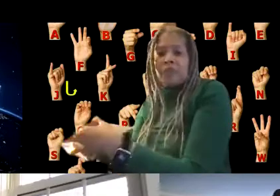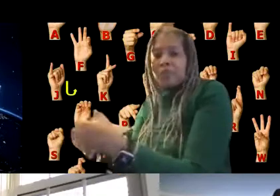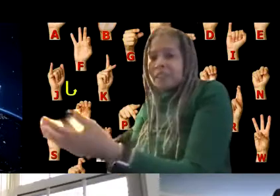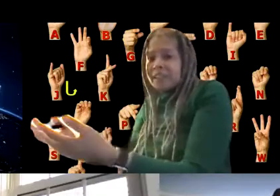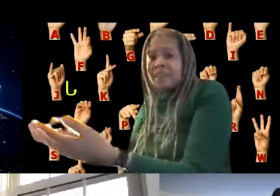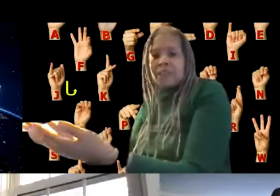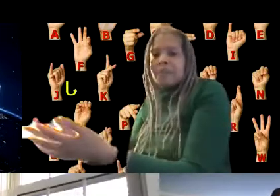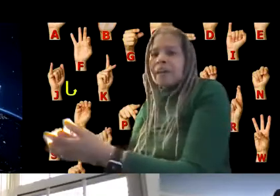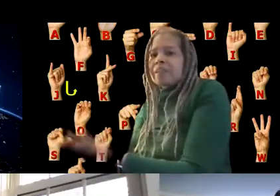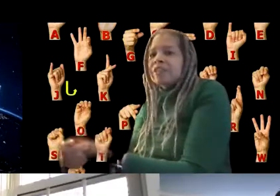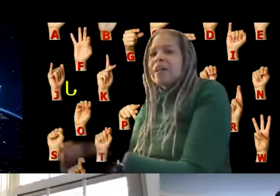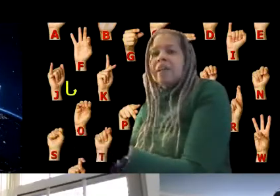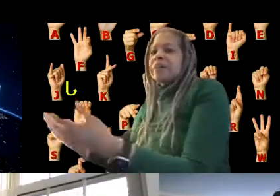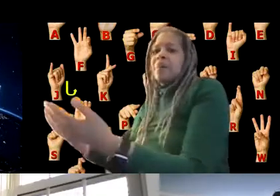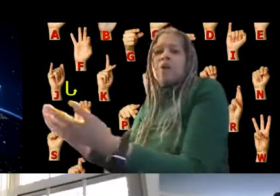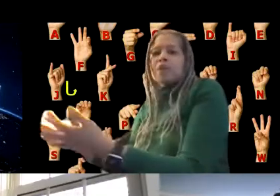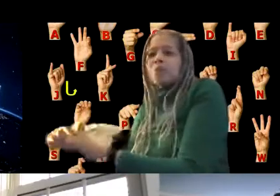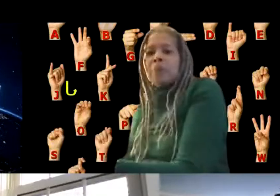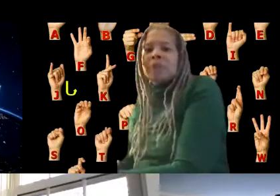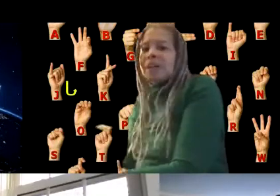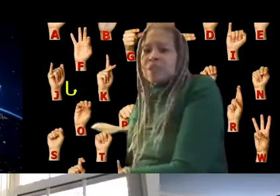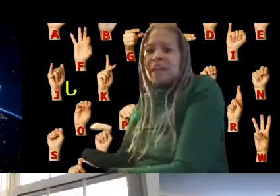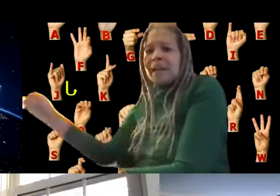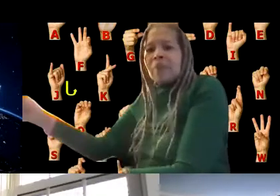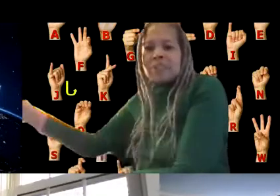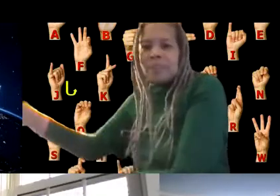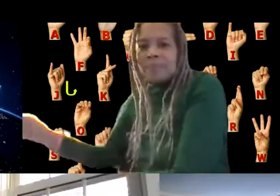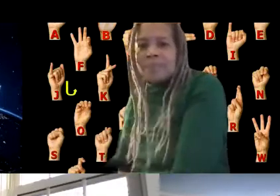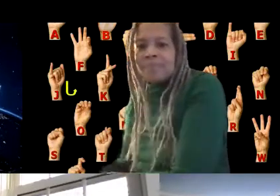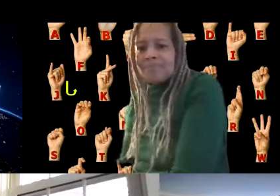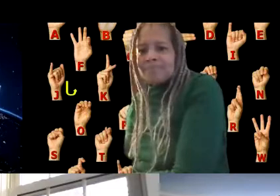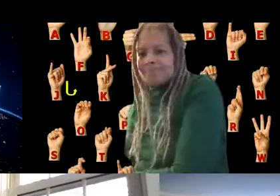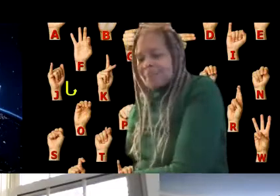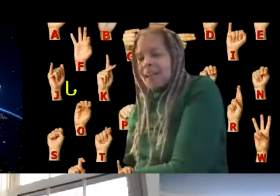and look out for their kids and in the college. And here come all these people now saying, hey, I want some.